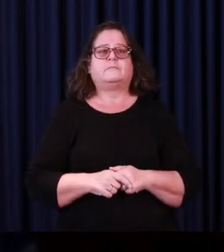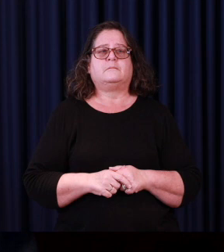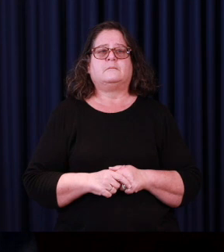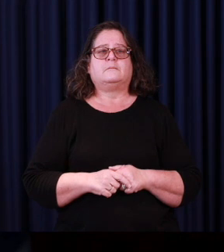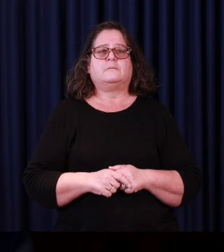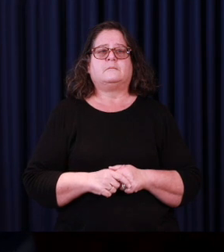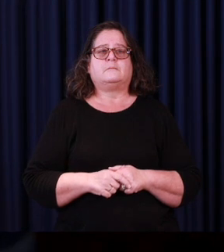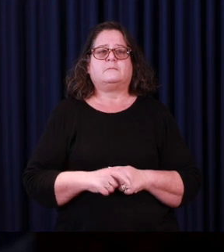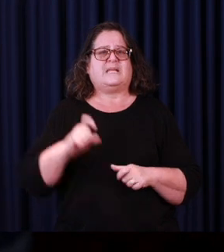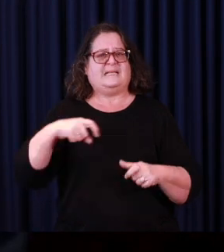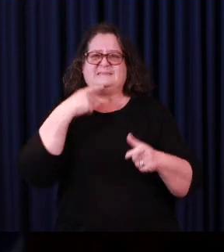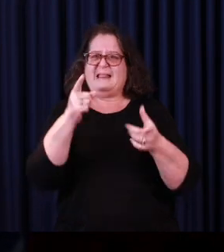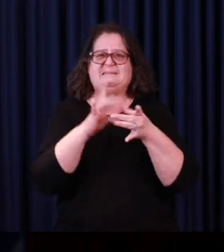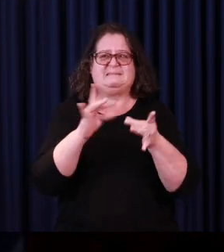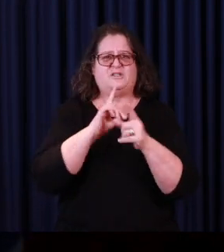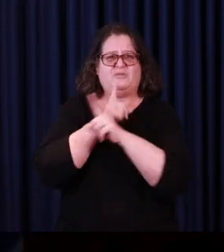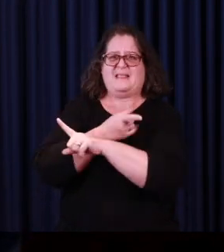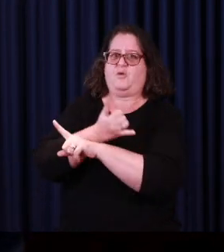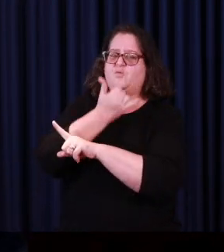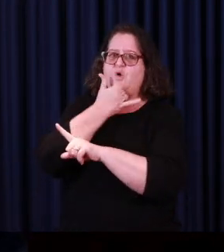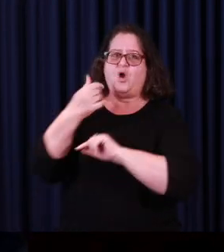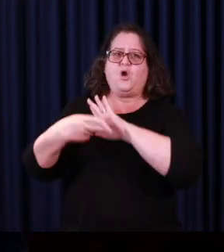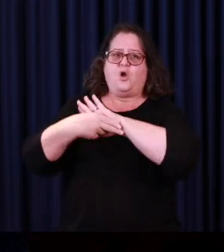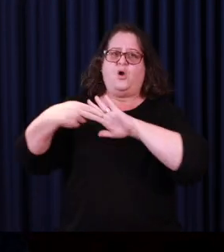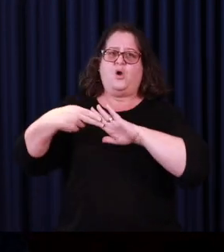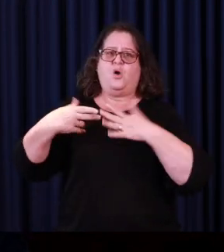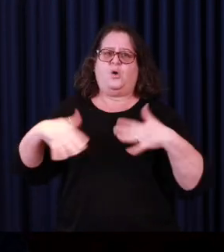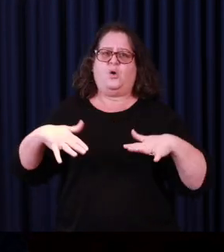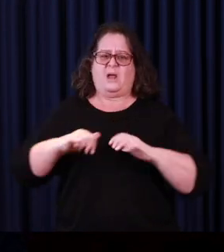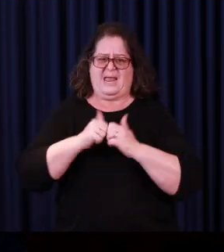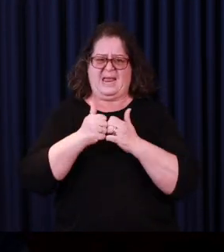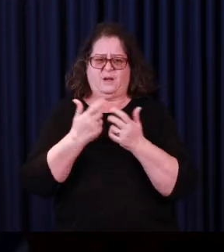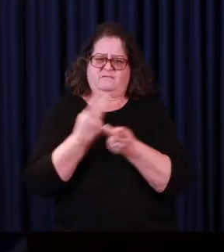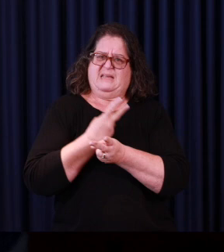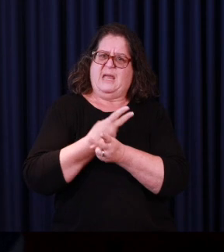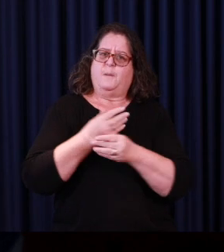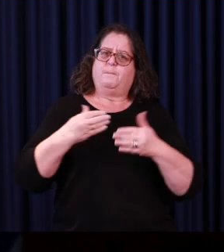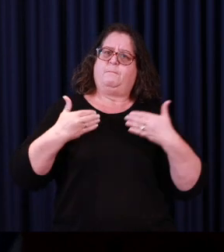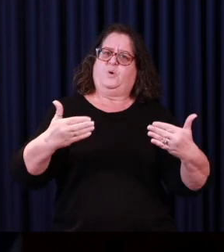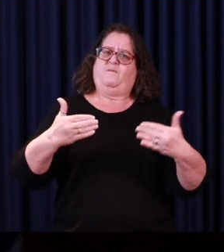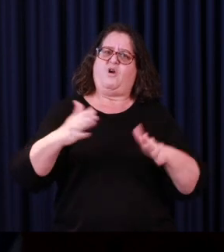it and resolve that it never happens again.